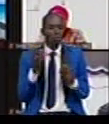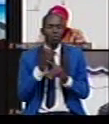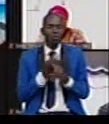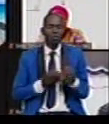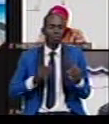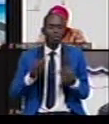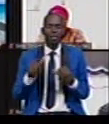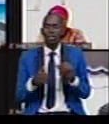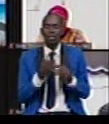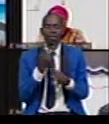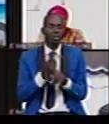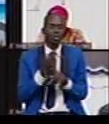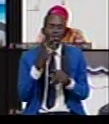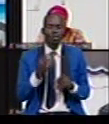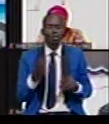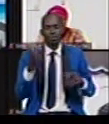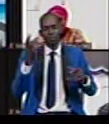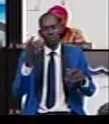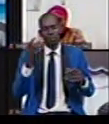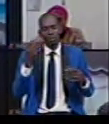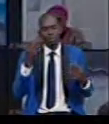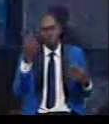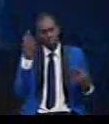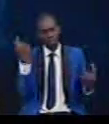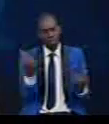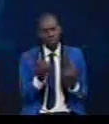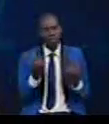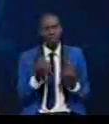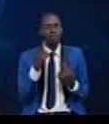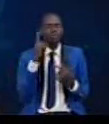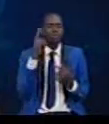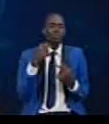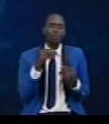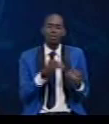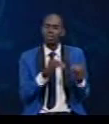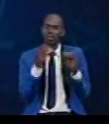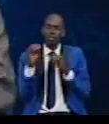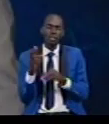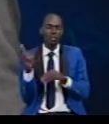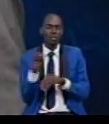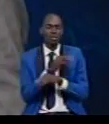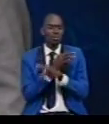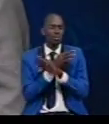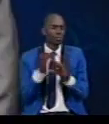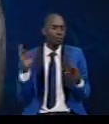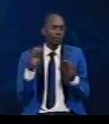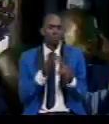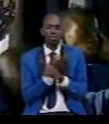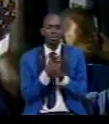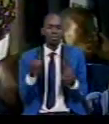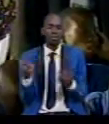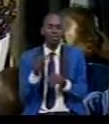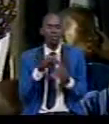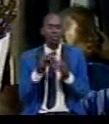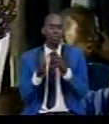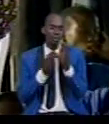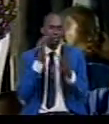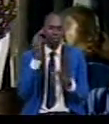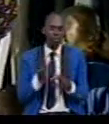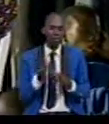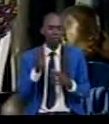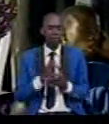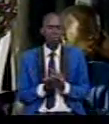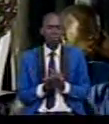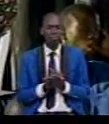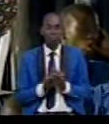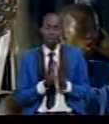sin. Deliver them and save them in Jesus' name. According